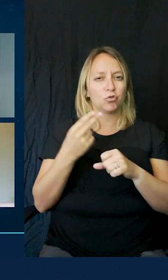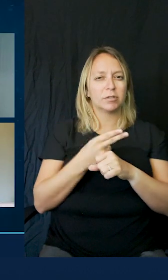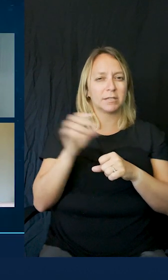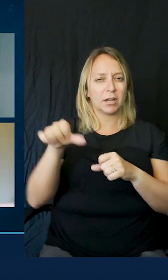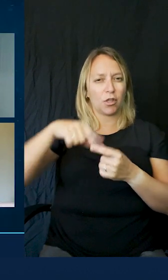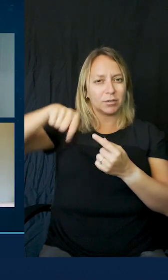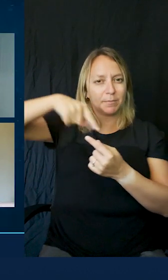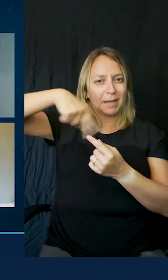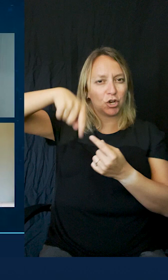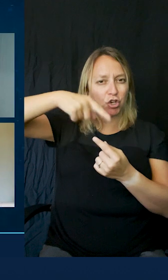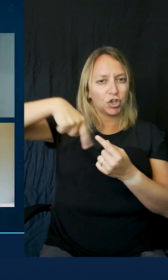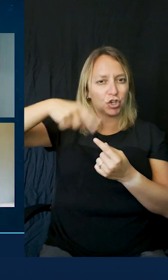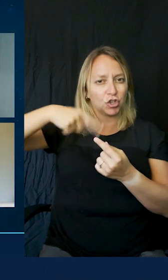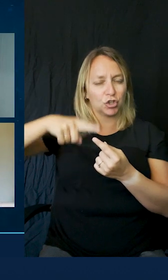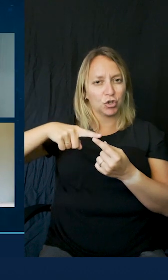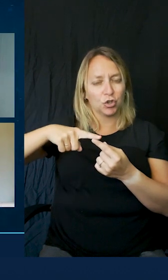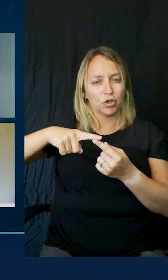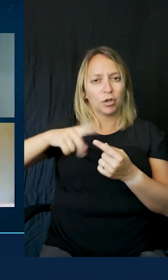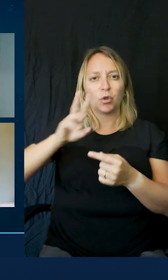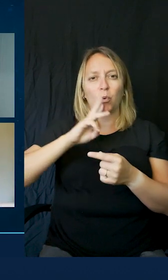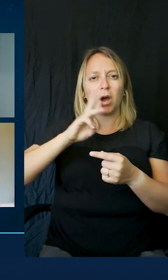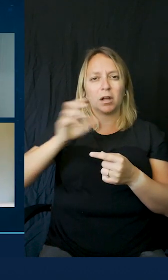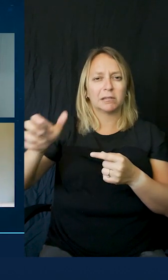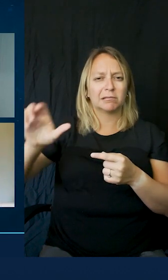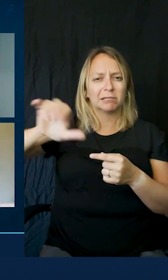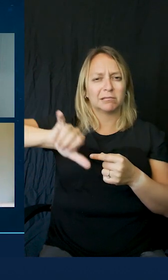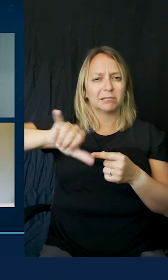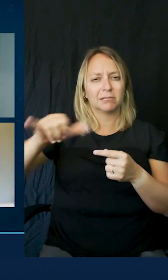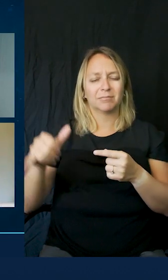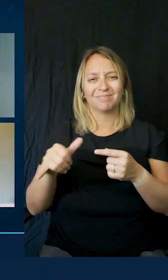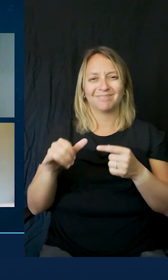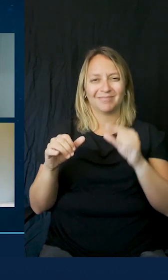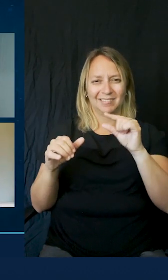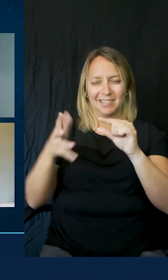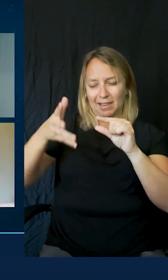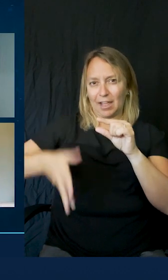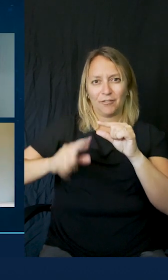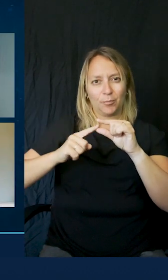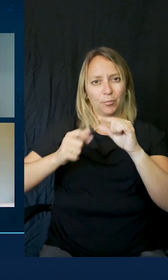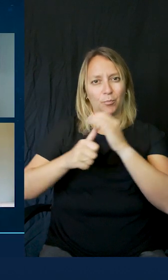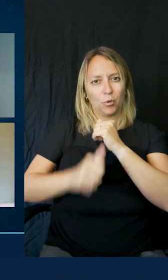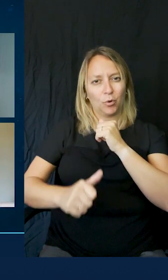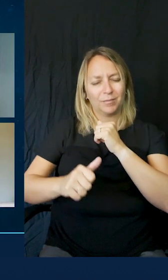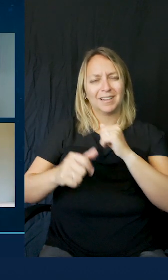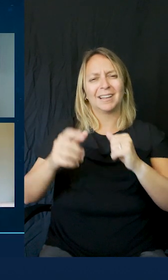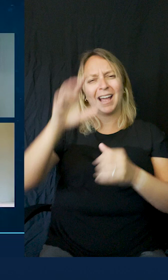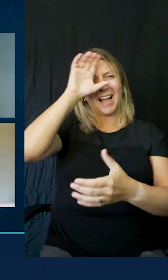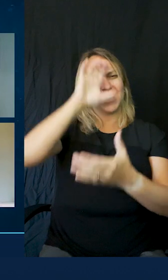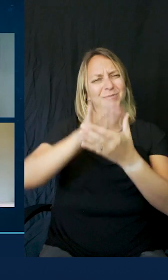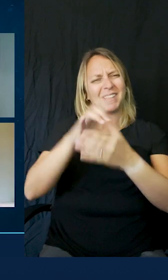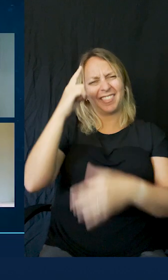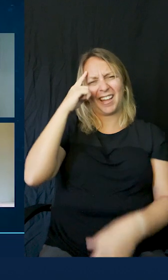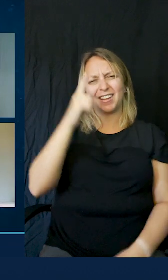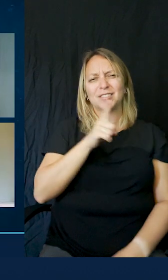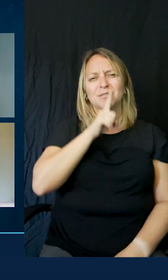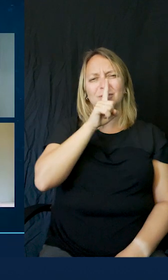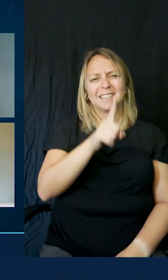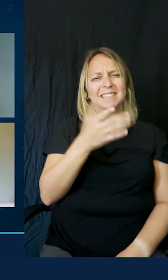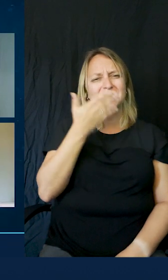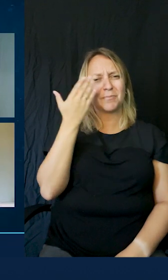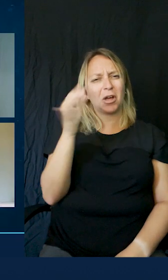centrifuge and poured off the water, it smelled, my husband said it smelled like really deep, rich